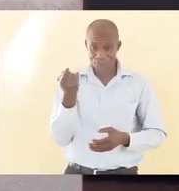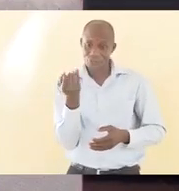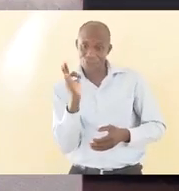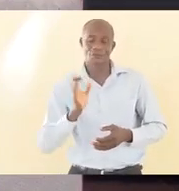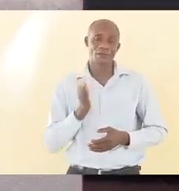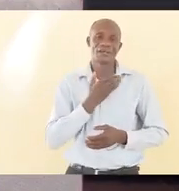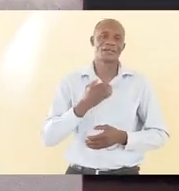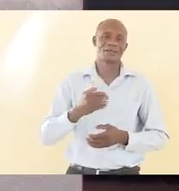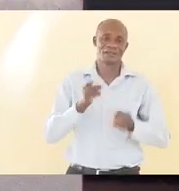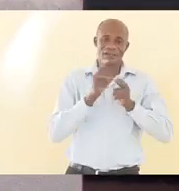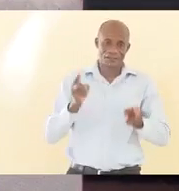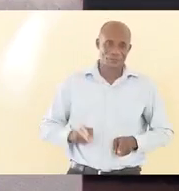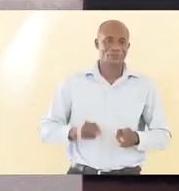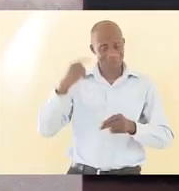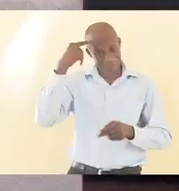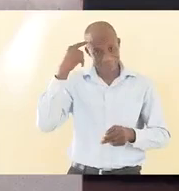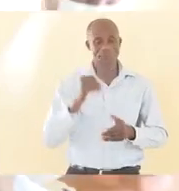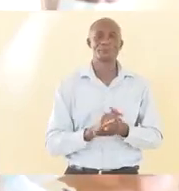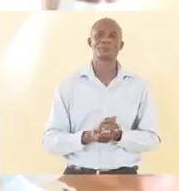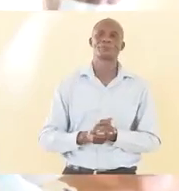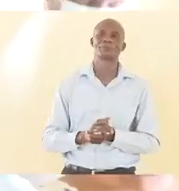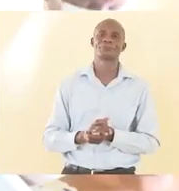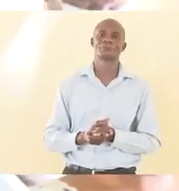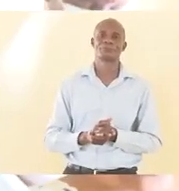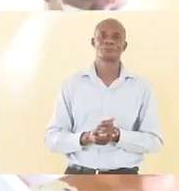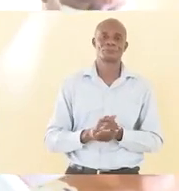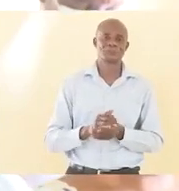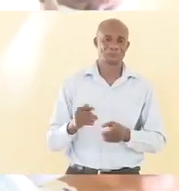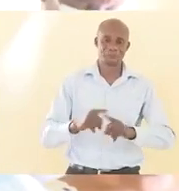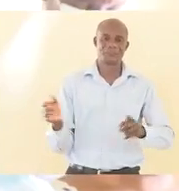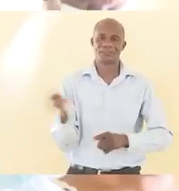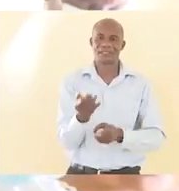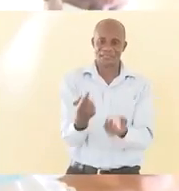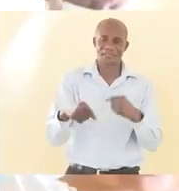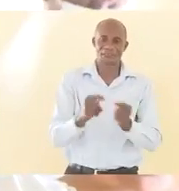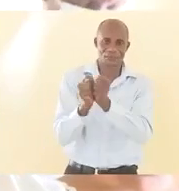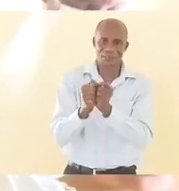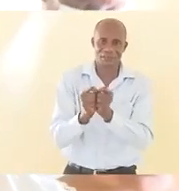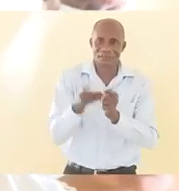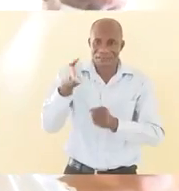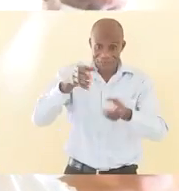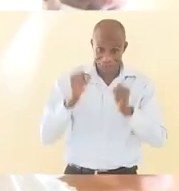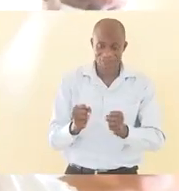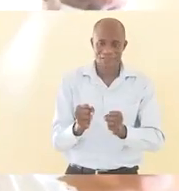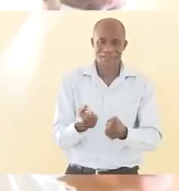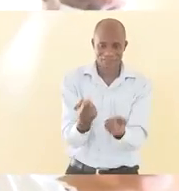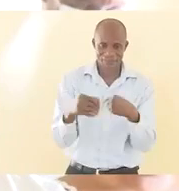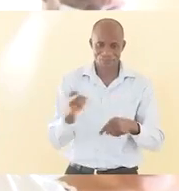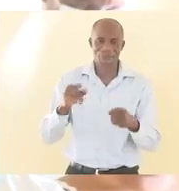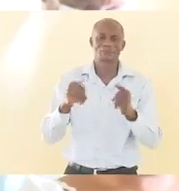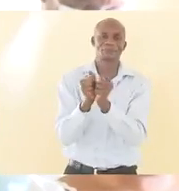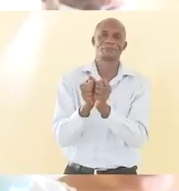minds to choose who had done best to replace that. But they came together. There is power in coming together among